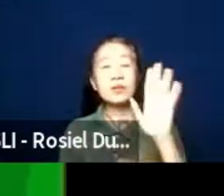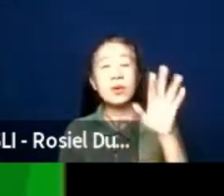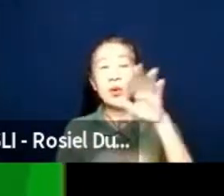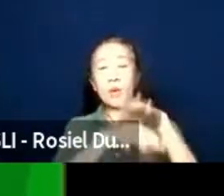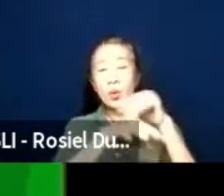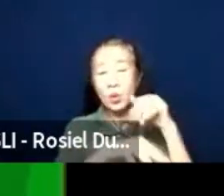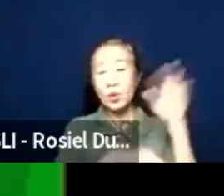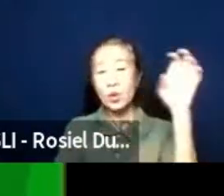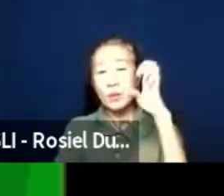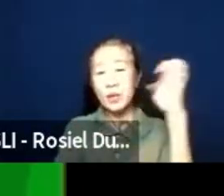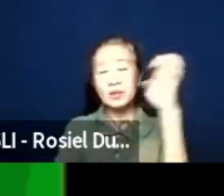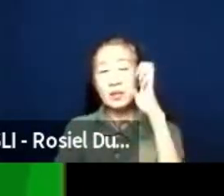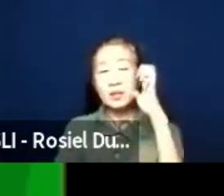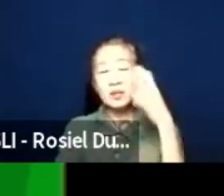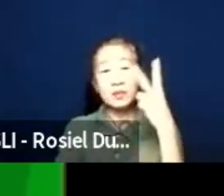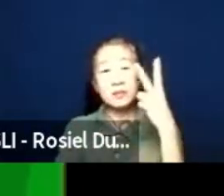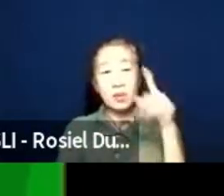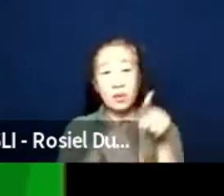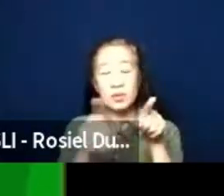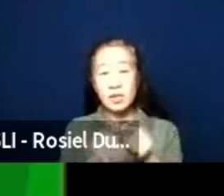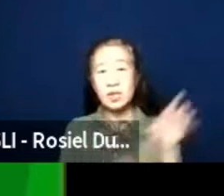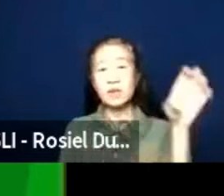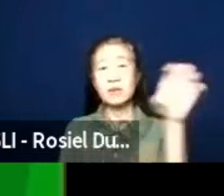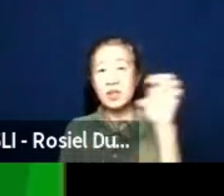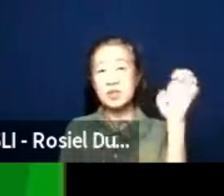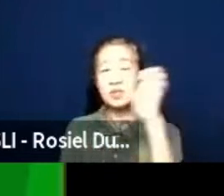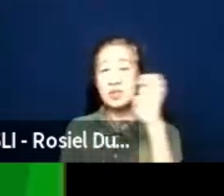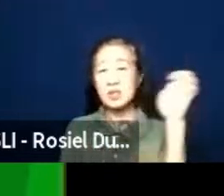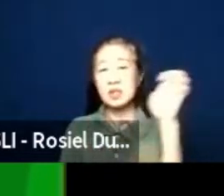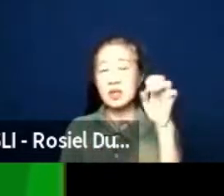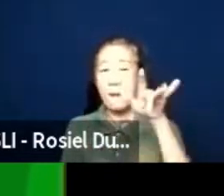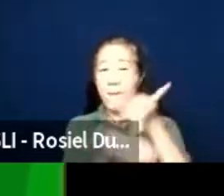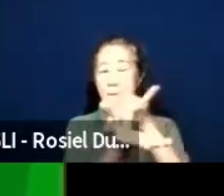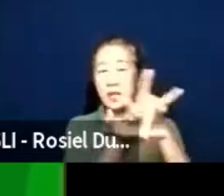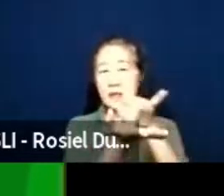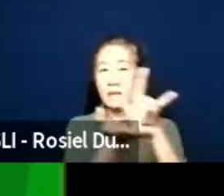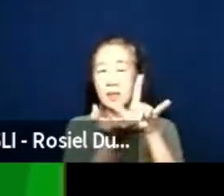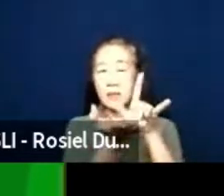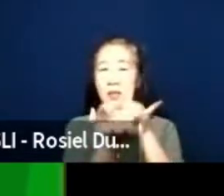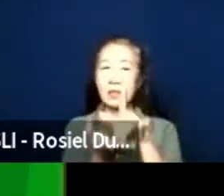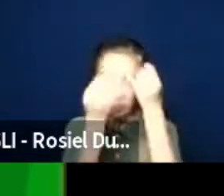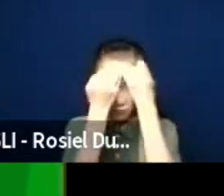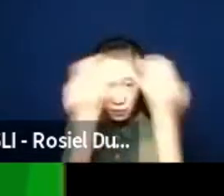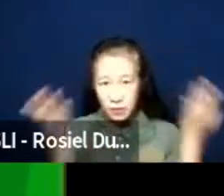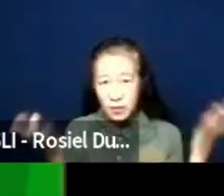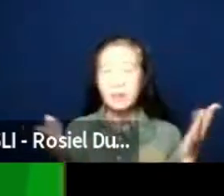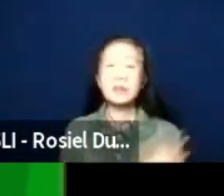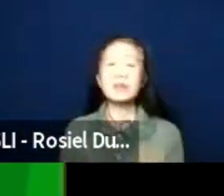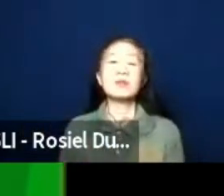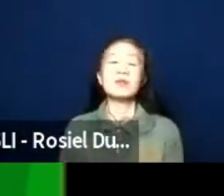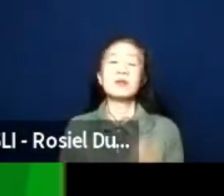emergencies. And as you can see, there's also the emergency medical decal or emergency medical alert on